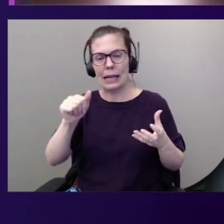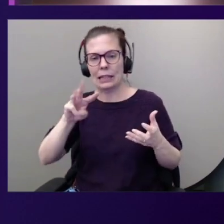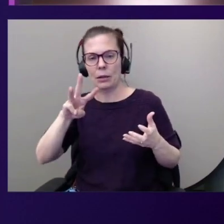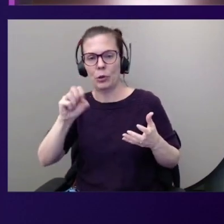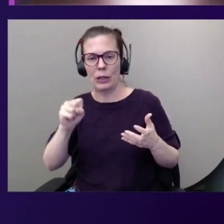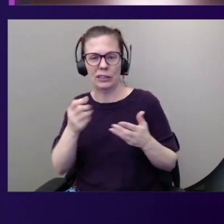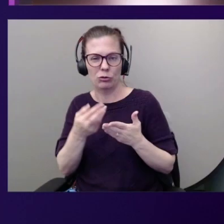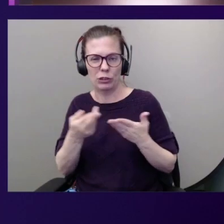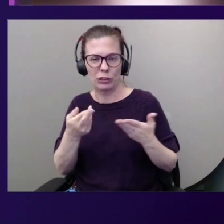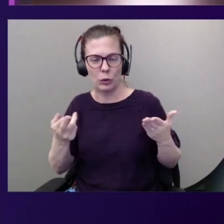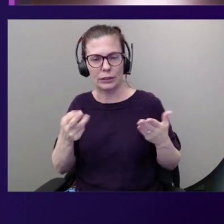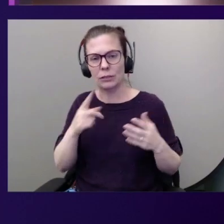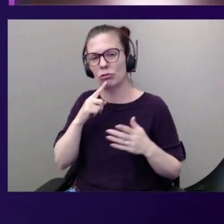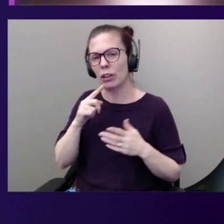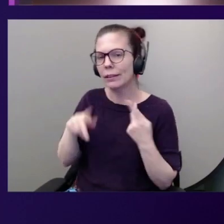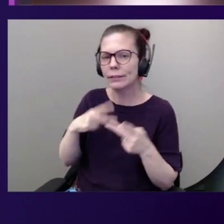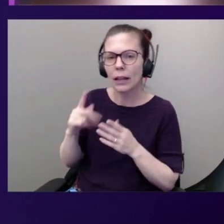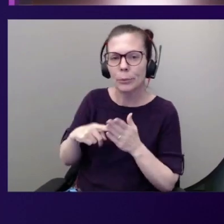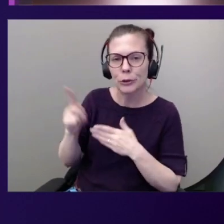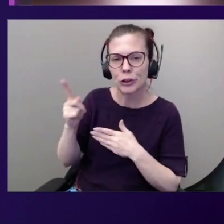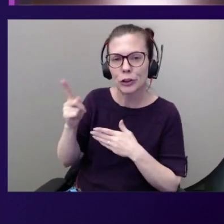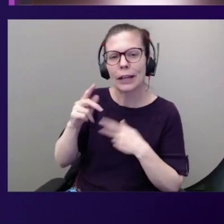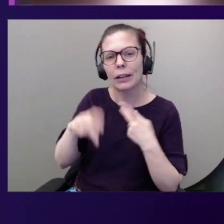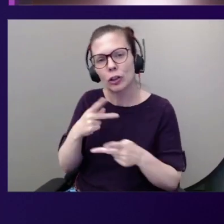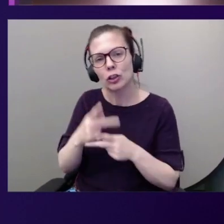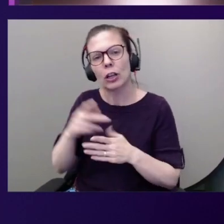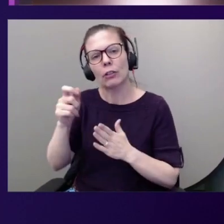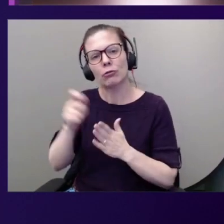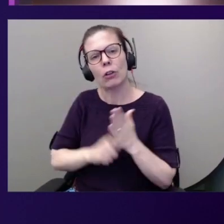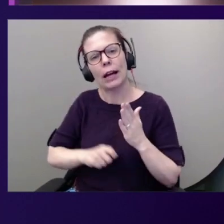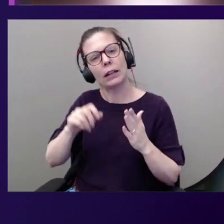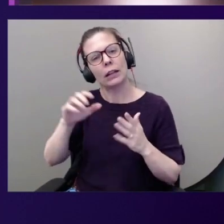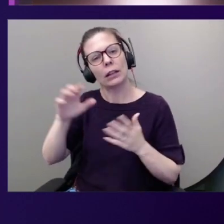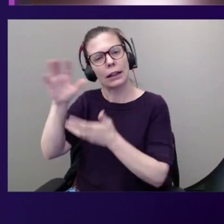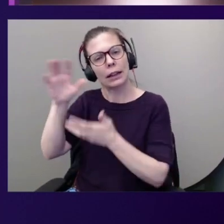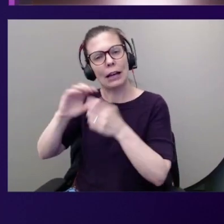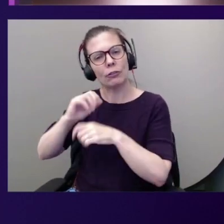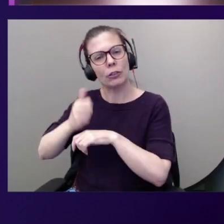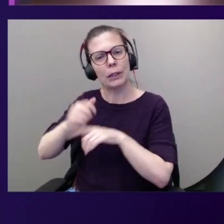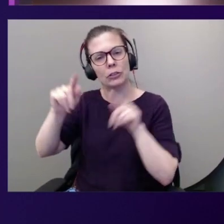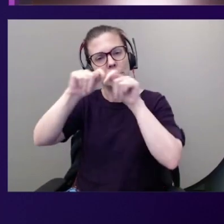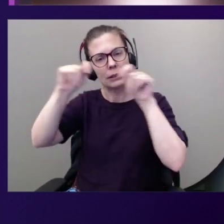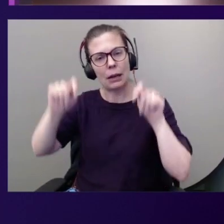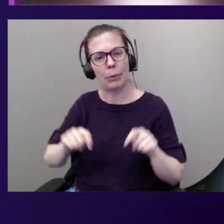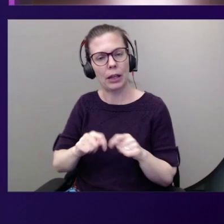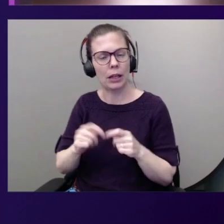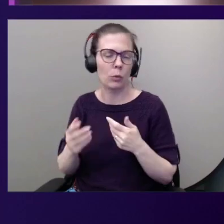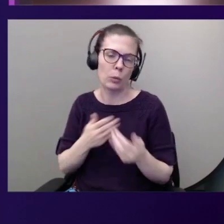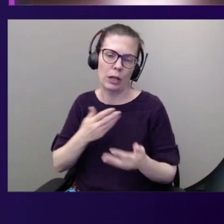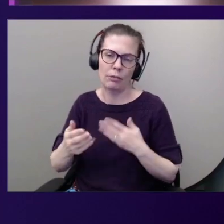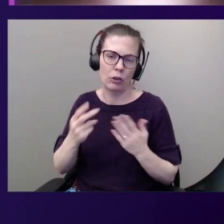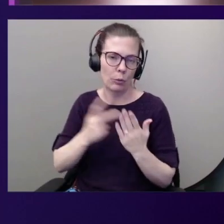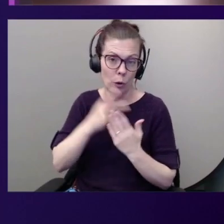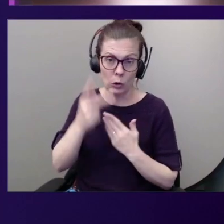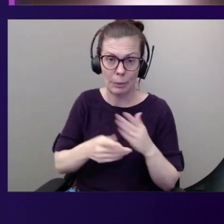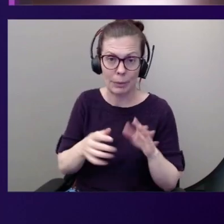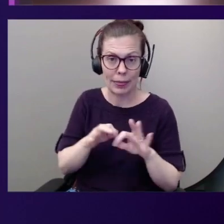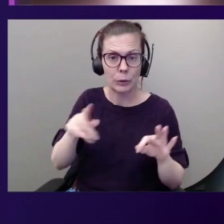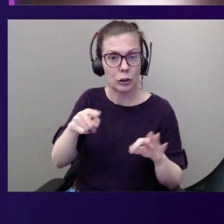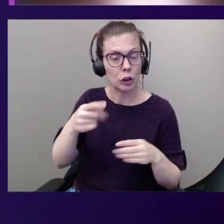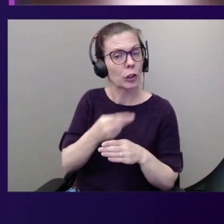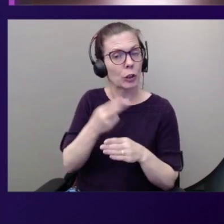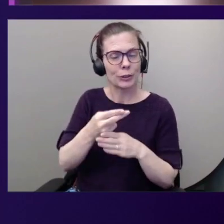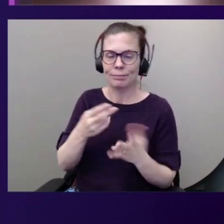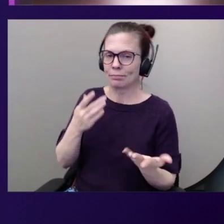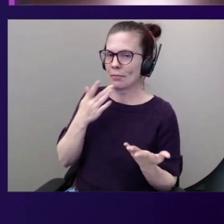a type-checked version of writing CloudFormation templates, just in whichever programming language you decide to use. Luckily, though,